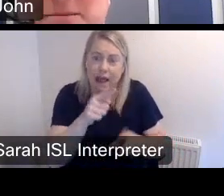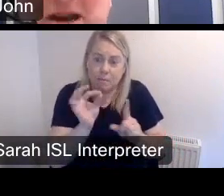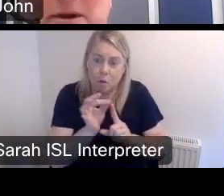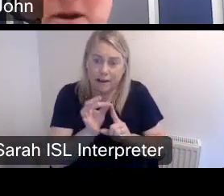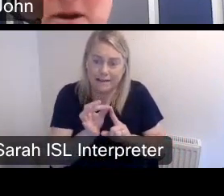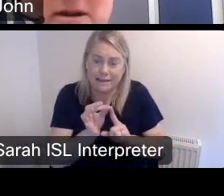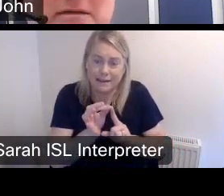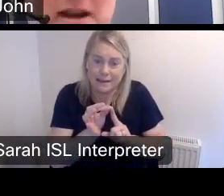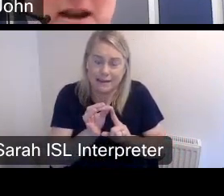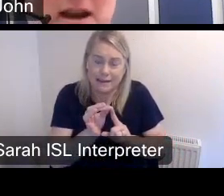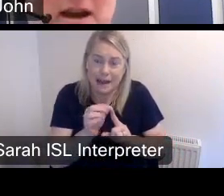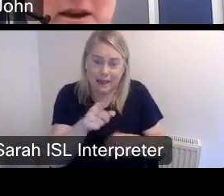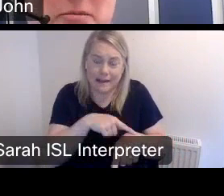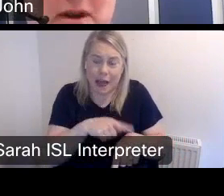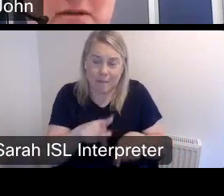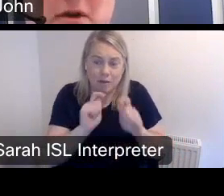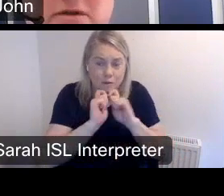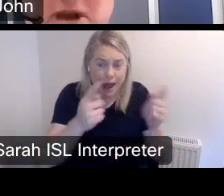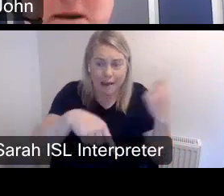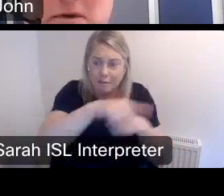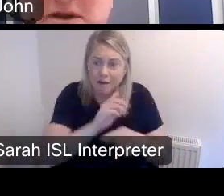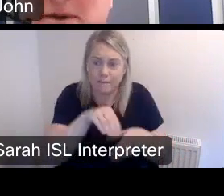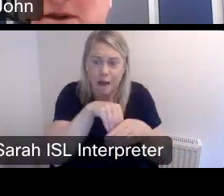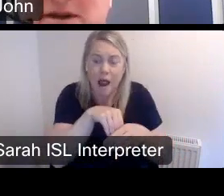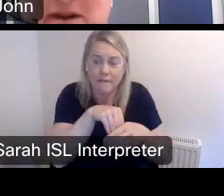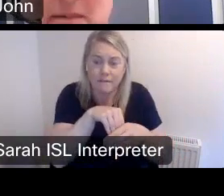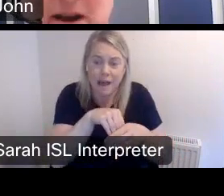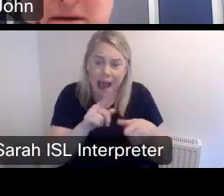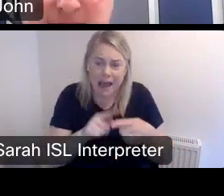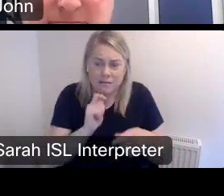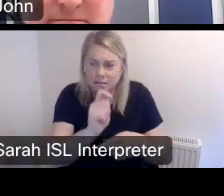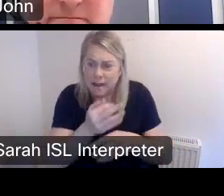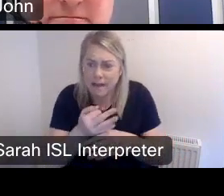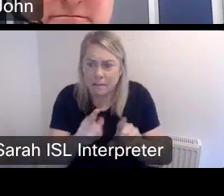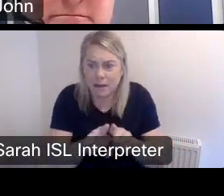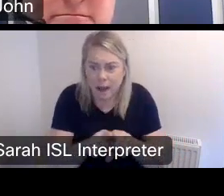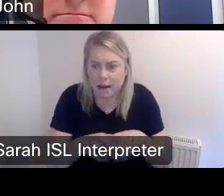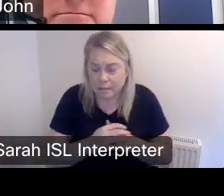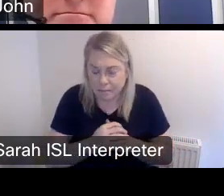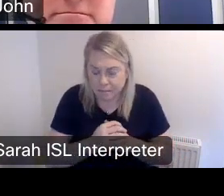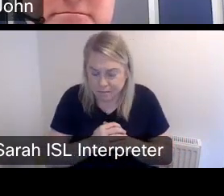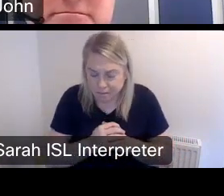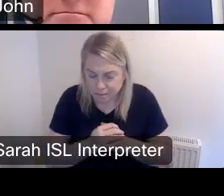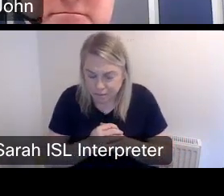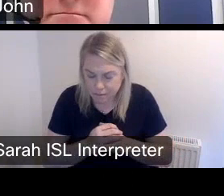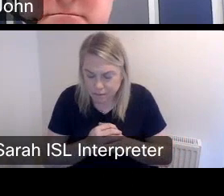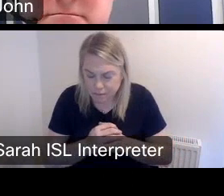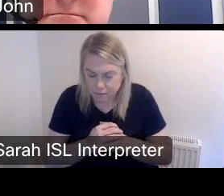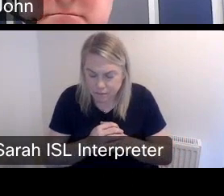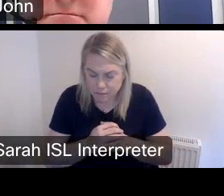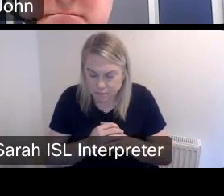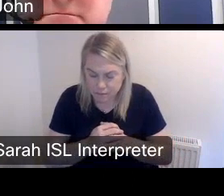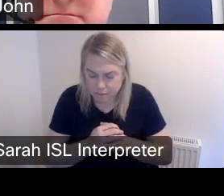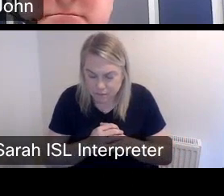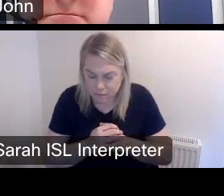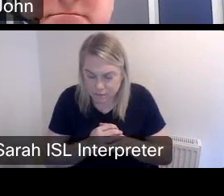to be communicated, obviously, to everybody involved, most especially to family. Yeah, and exactly, you touched on it